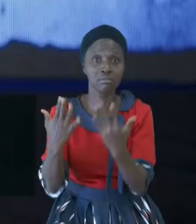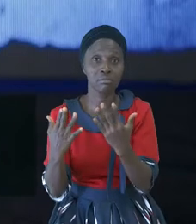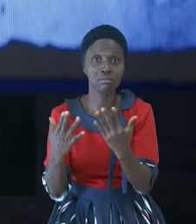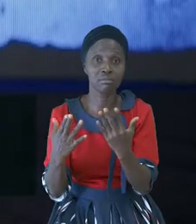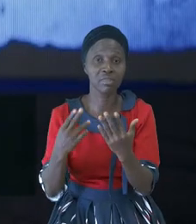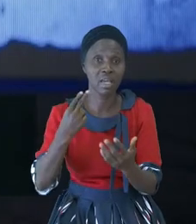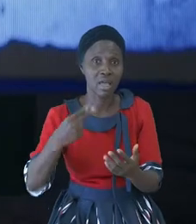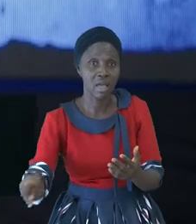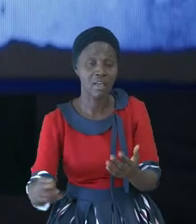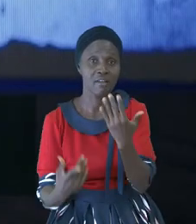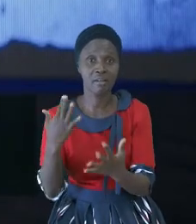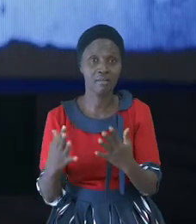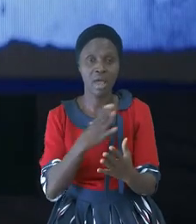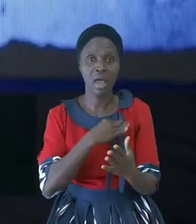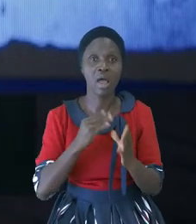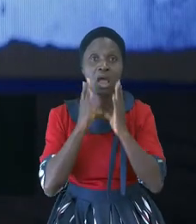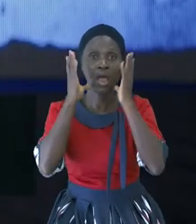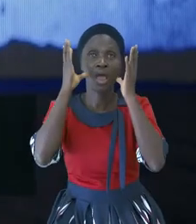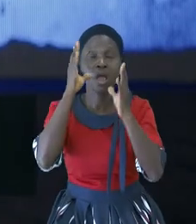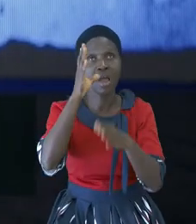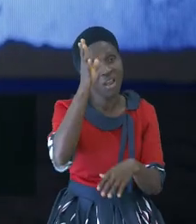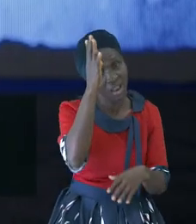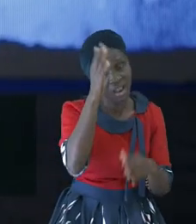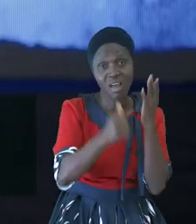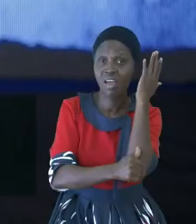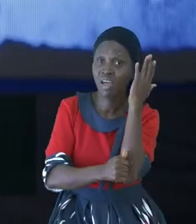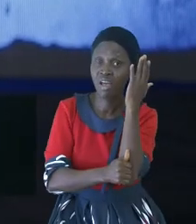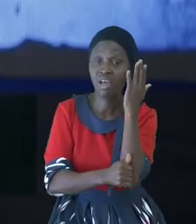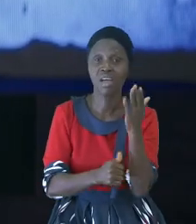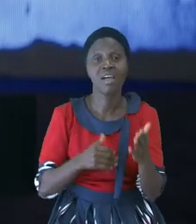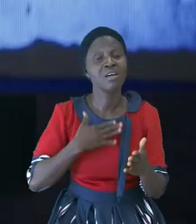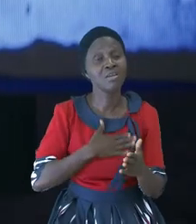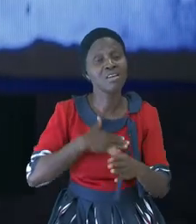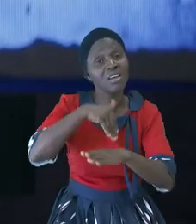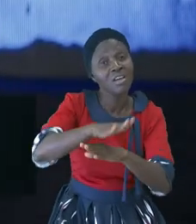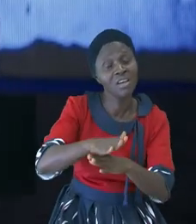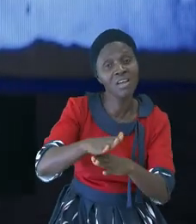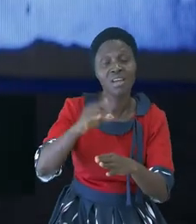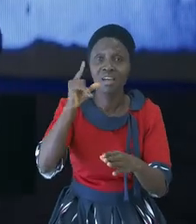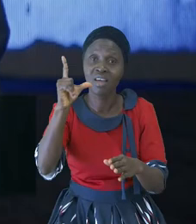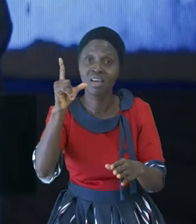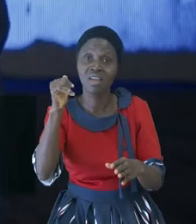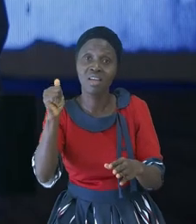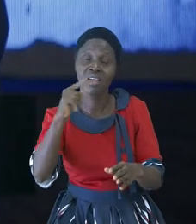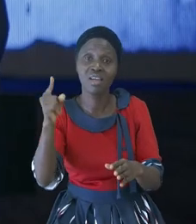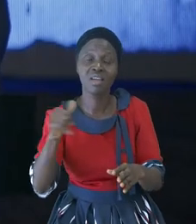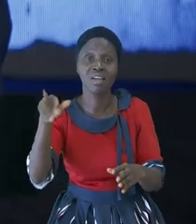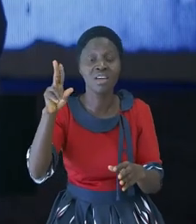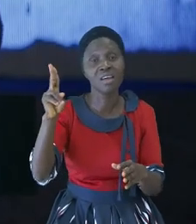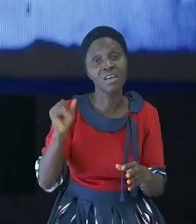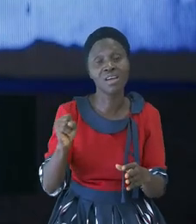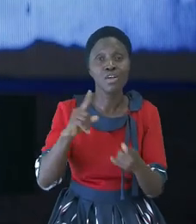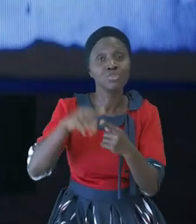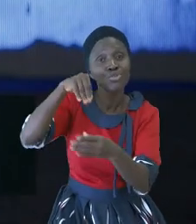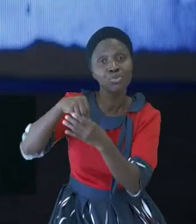Abraham, send Lazarus that he may dip his finger in water and cool my tongue, for I